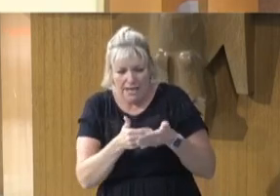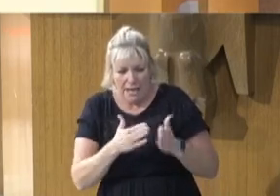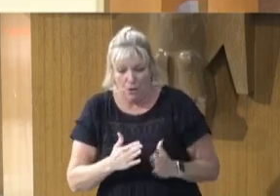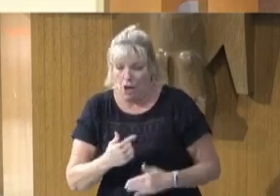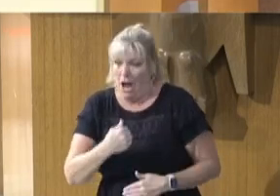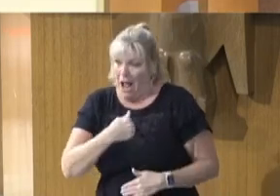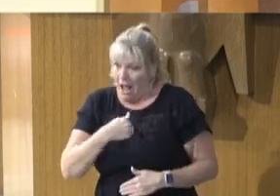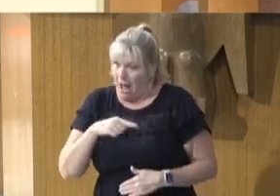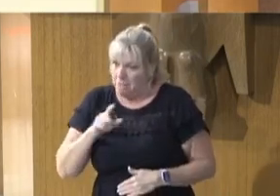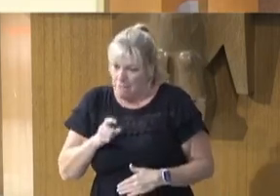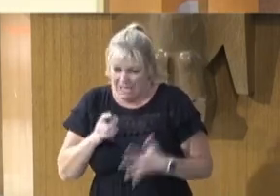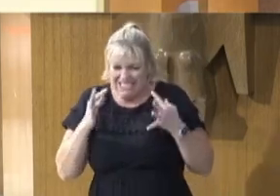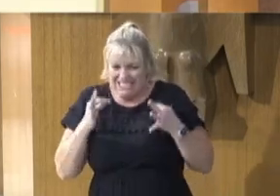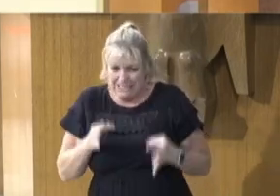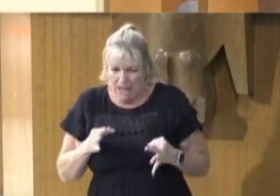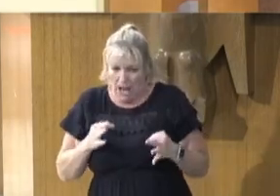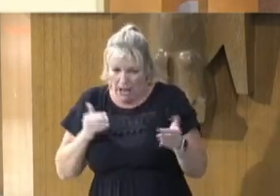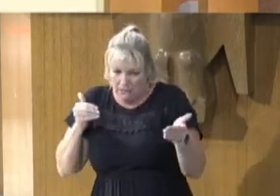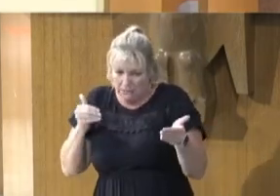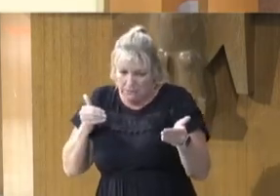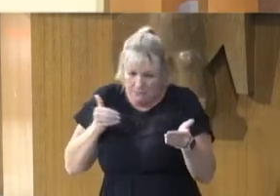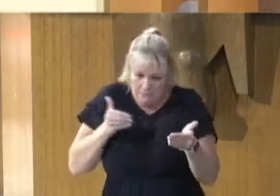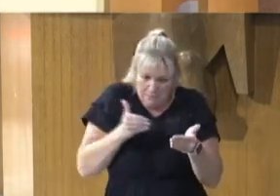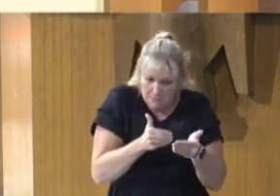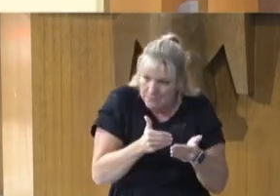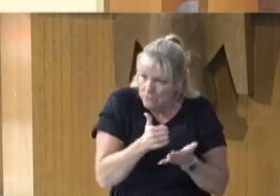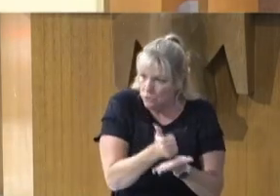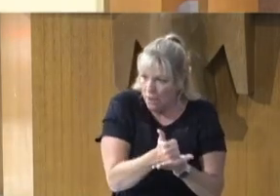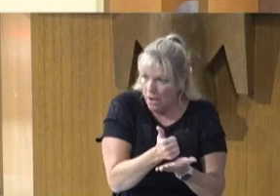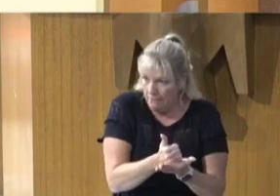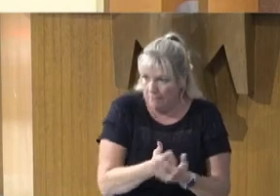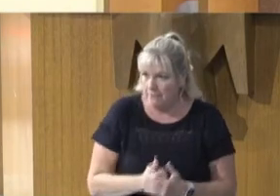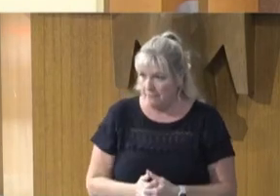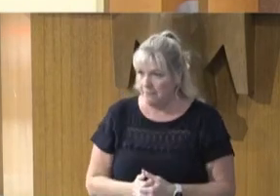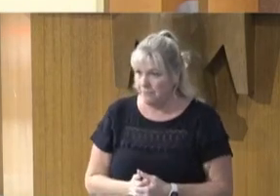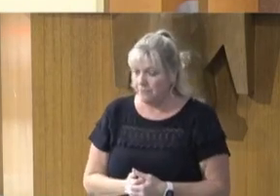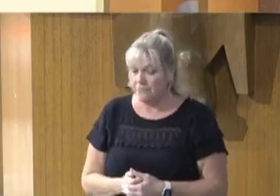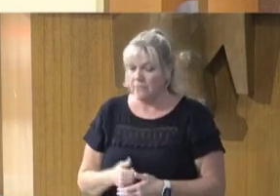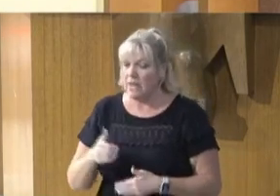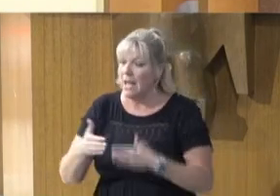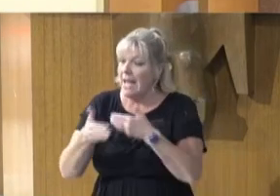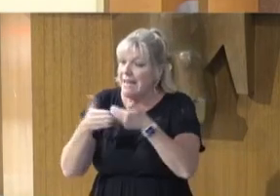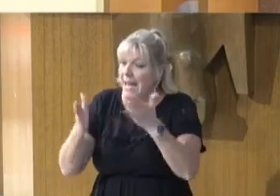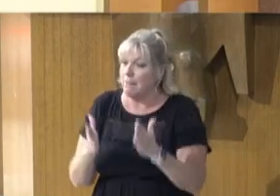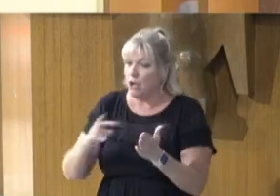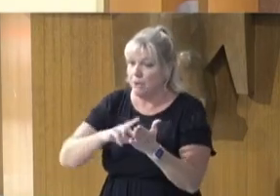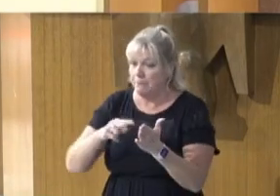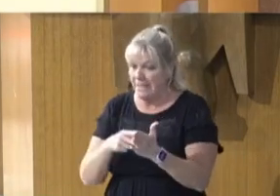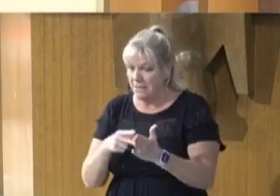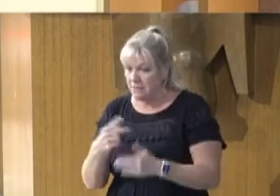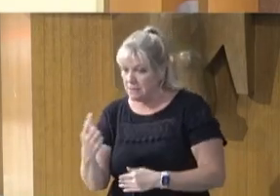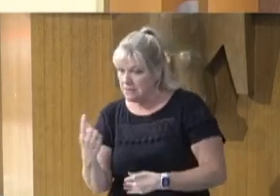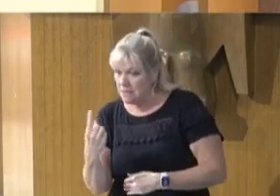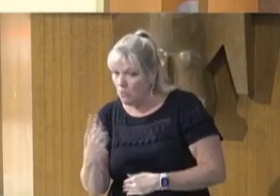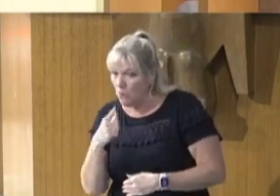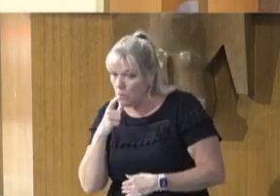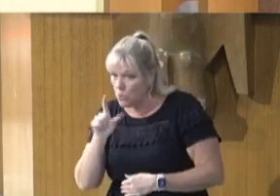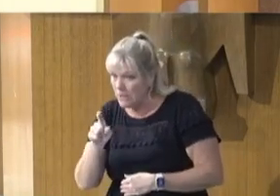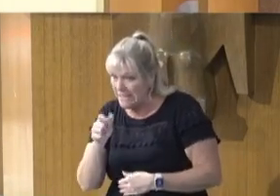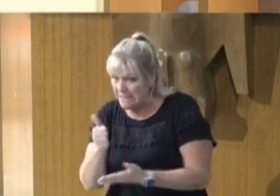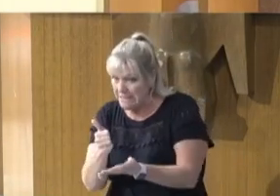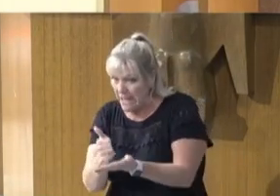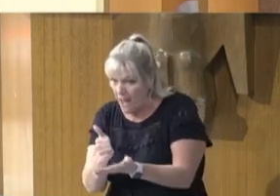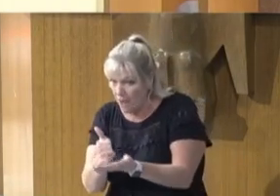nearer. Your neighbor is someone who needs help and yet to whom you still